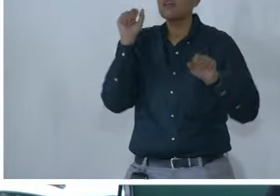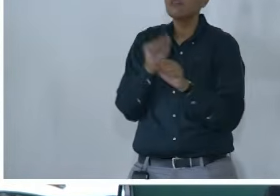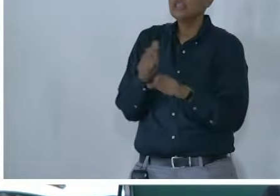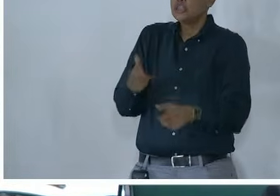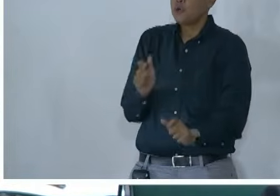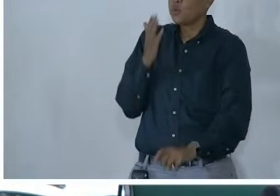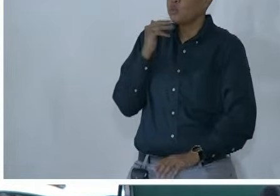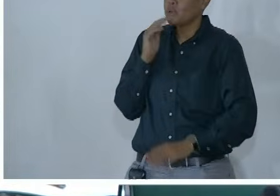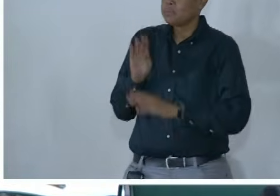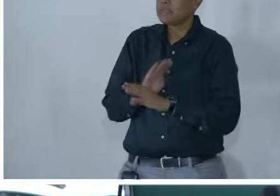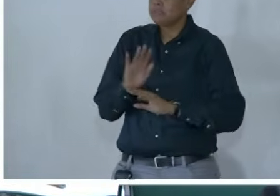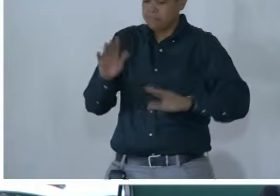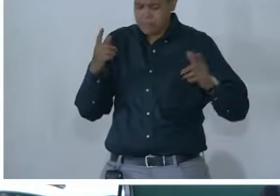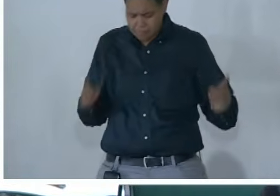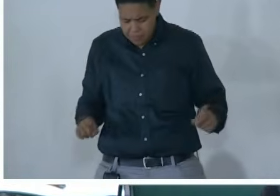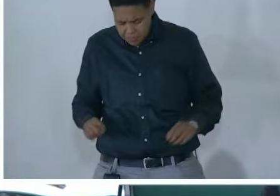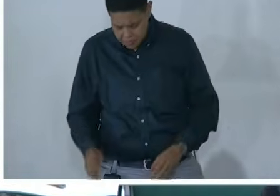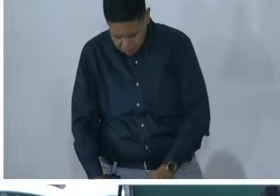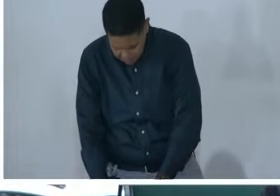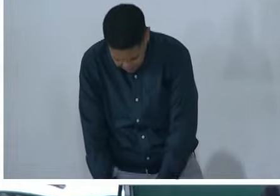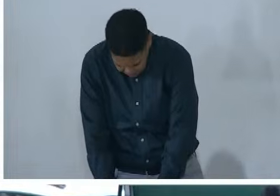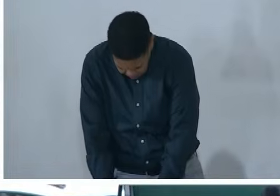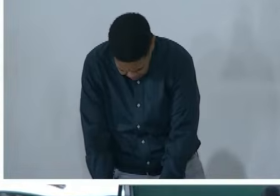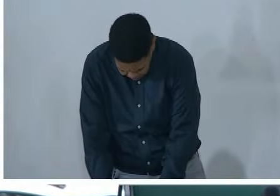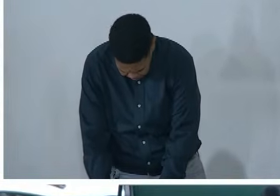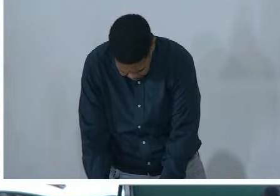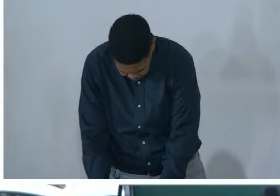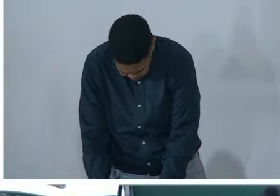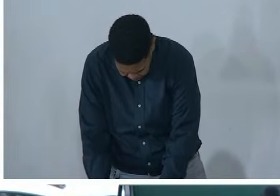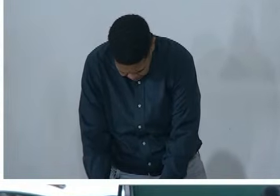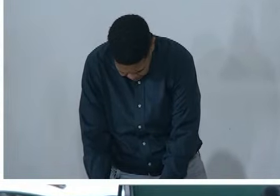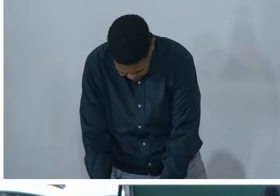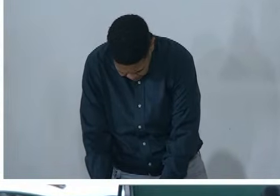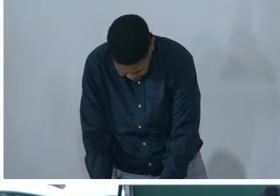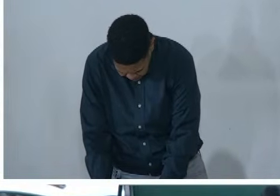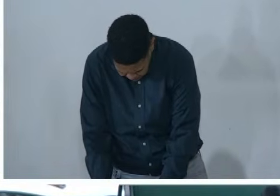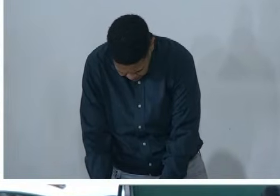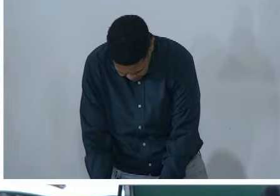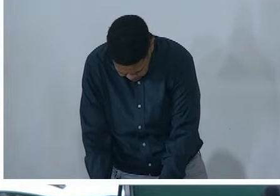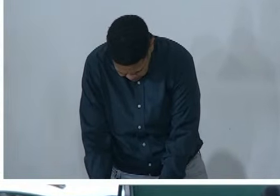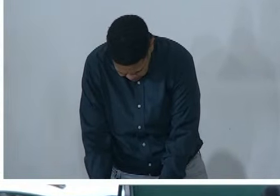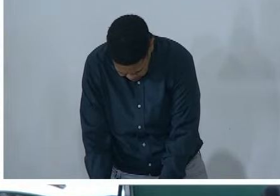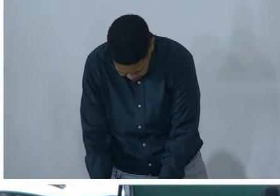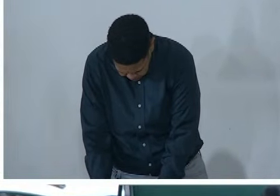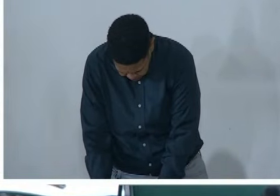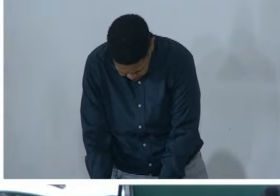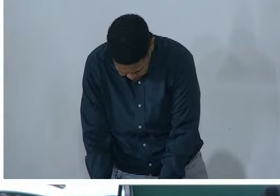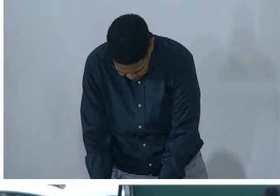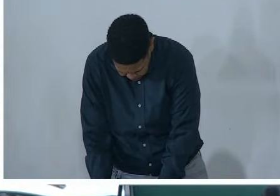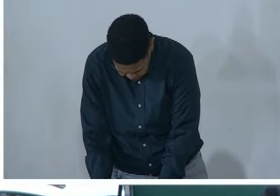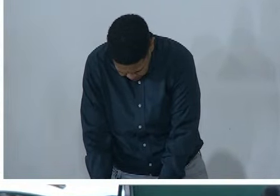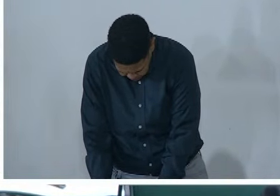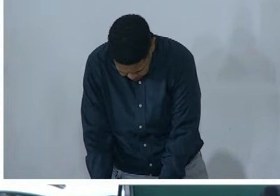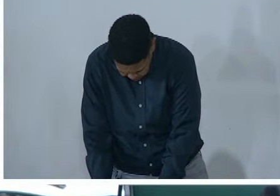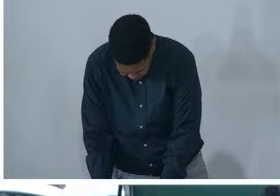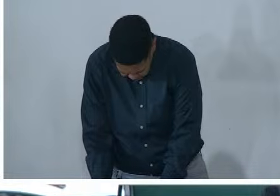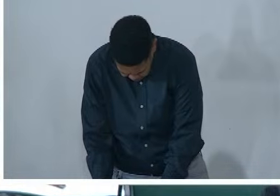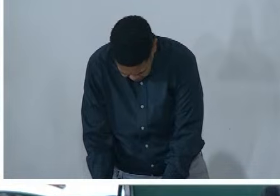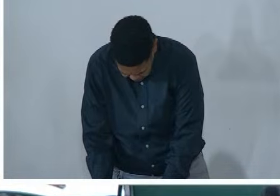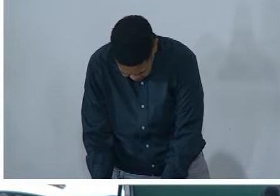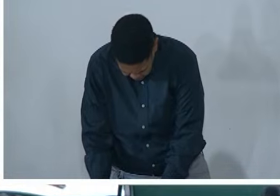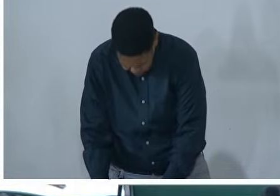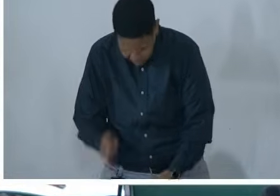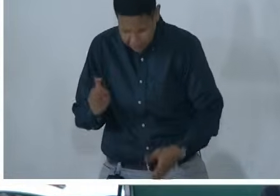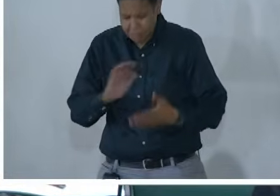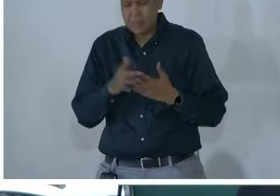small, medium, and micro. And I'm wondering, given the amounts that you're saying should be raised by micro and small, how